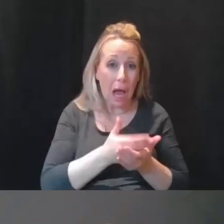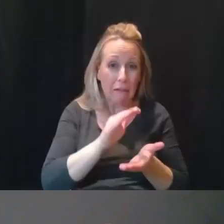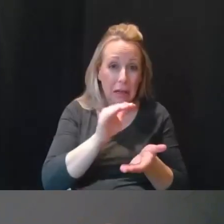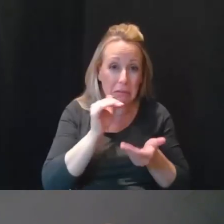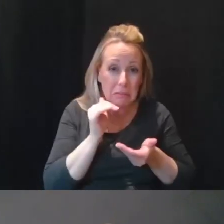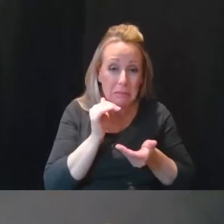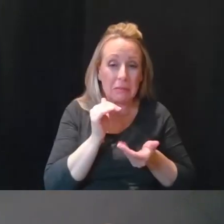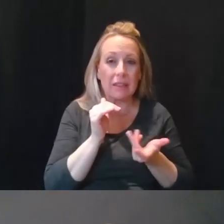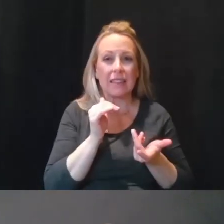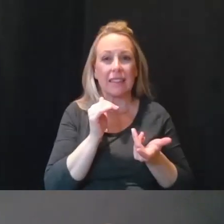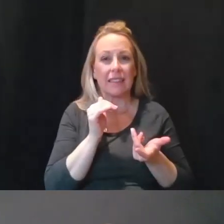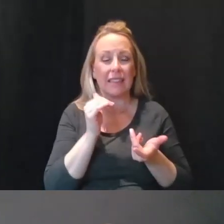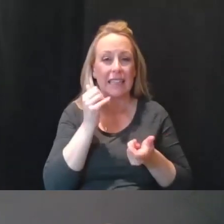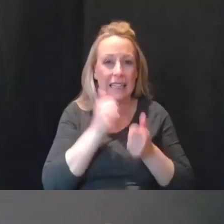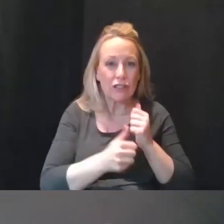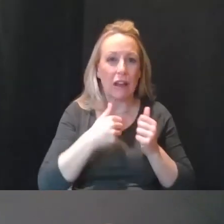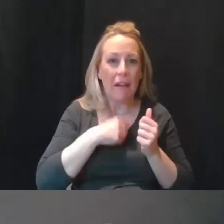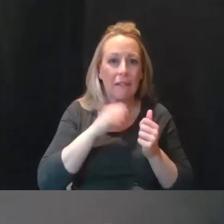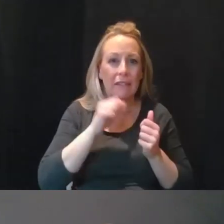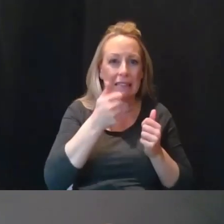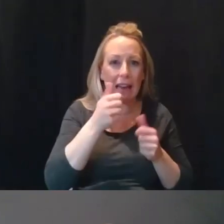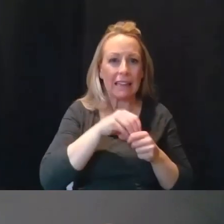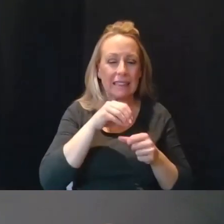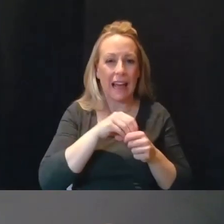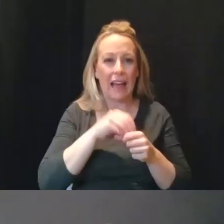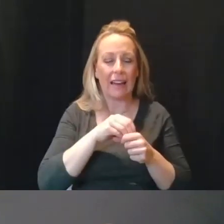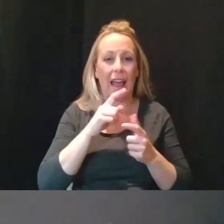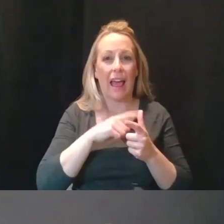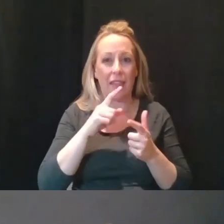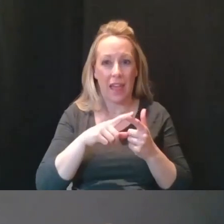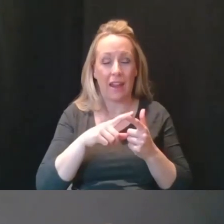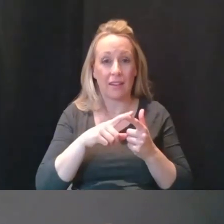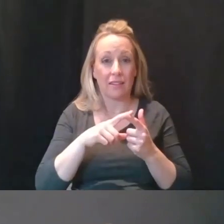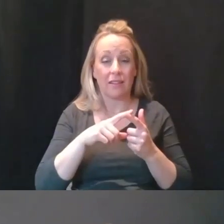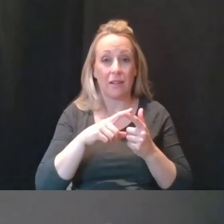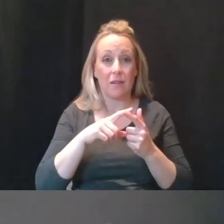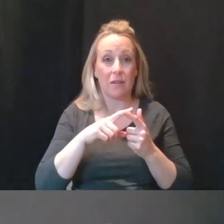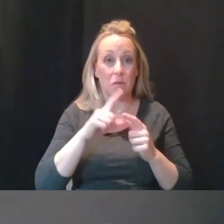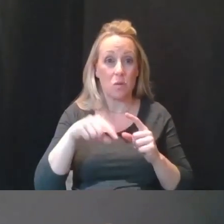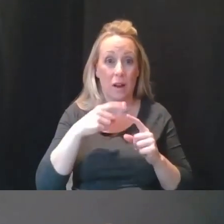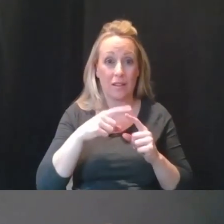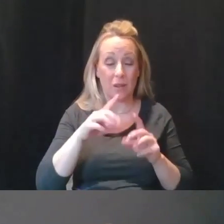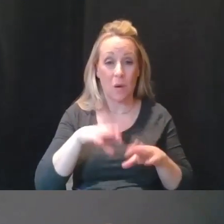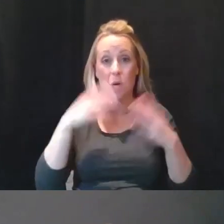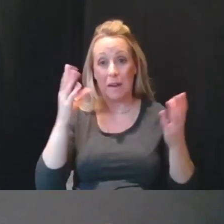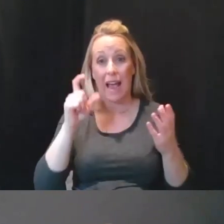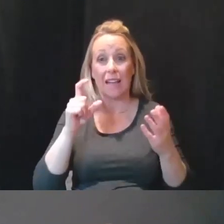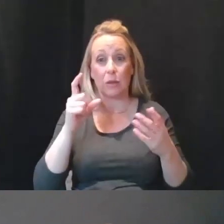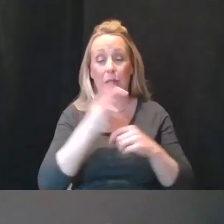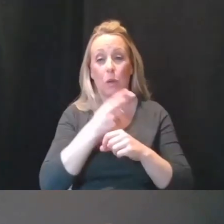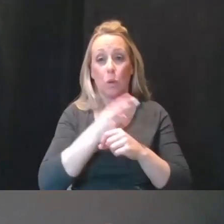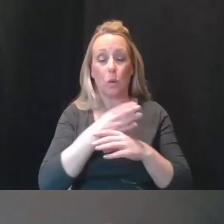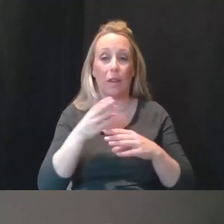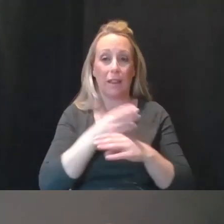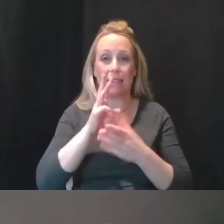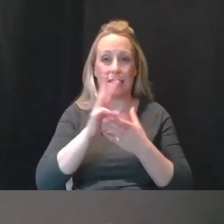got 10 doses in it. As soon as a vial's punctured, it's got to be used within 6 hours. So it's not as simple as to